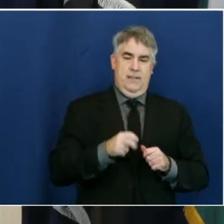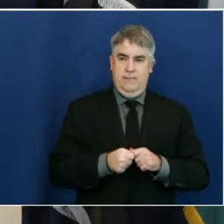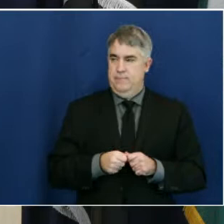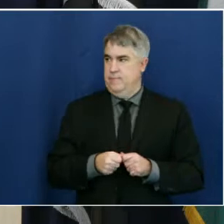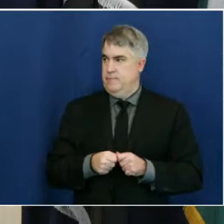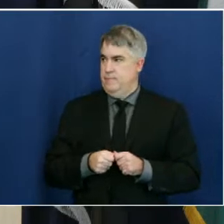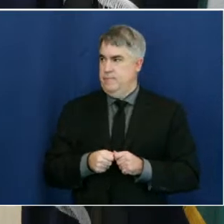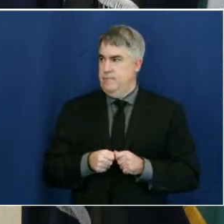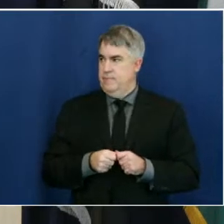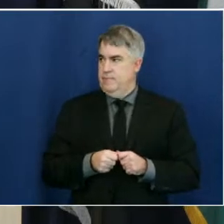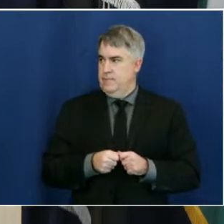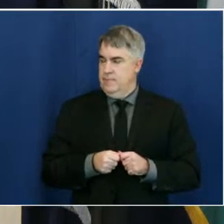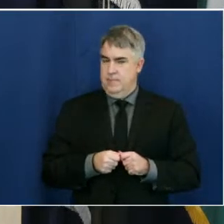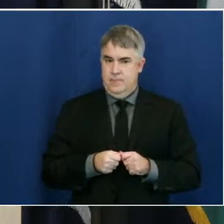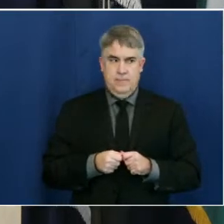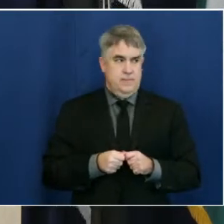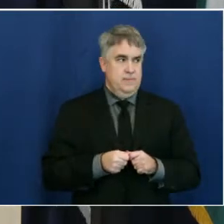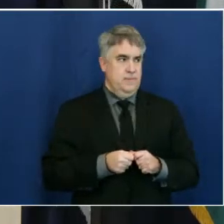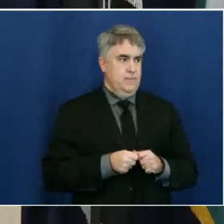Vargas.